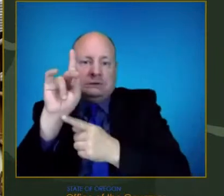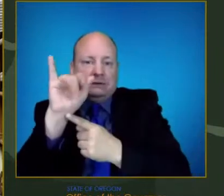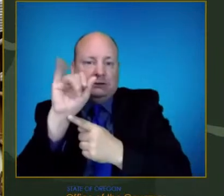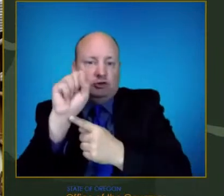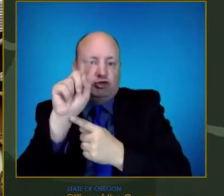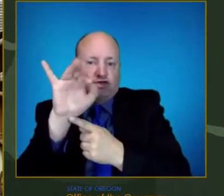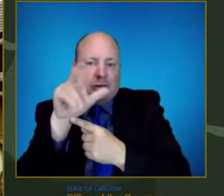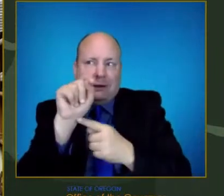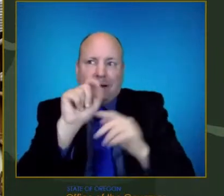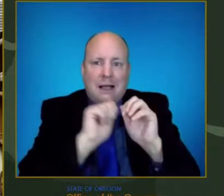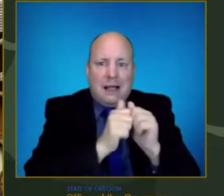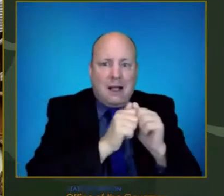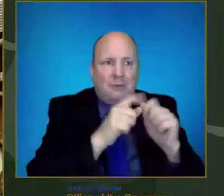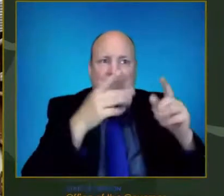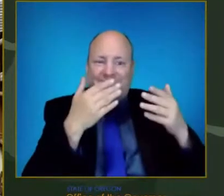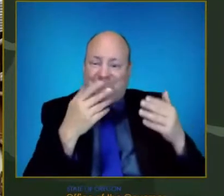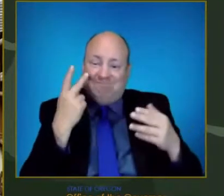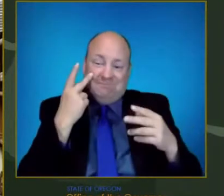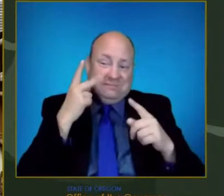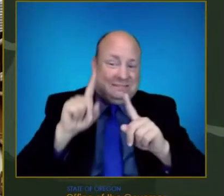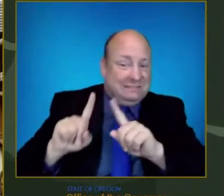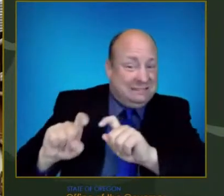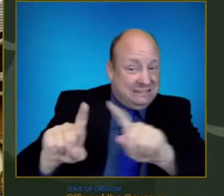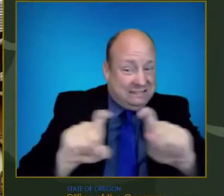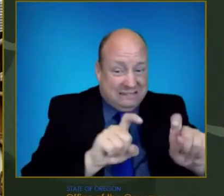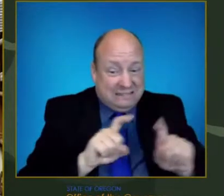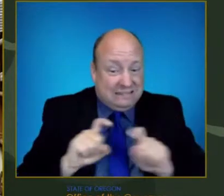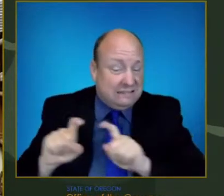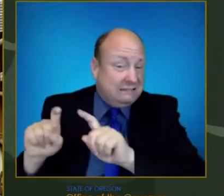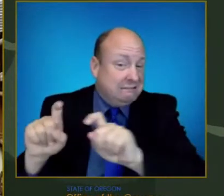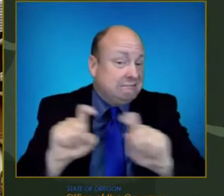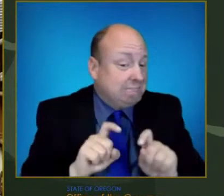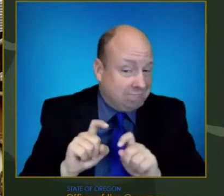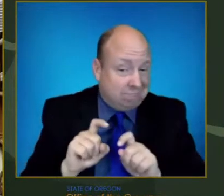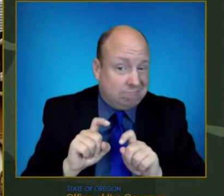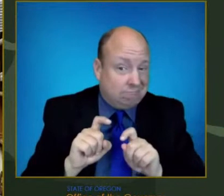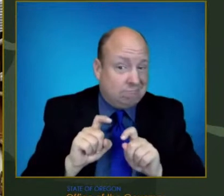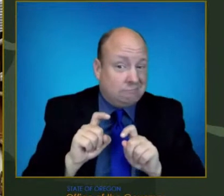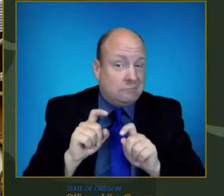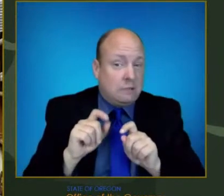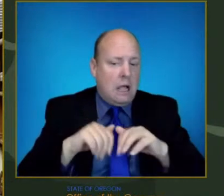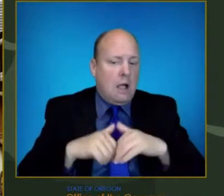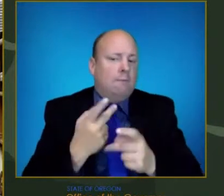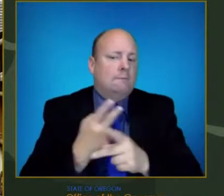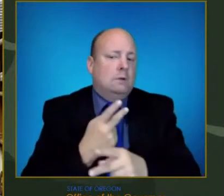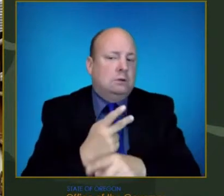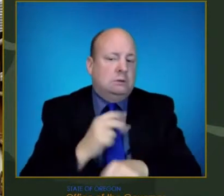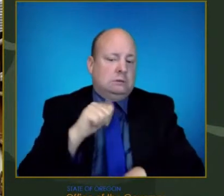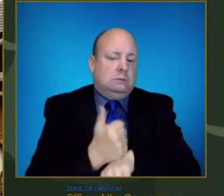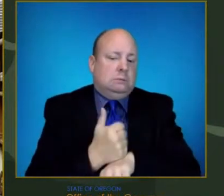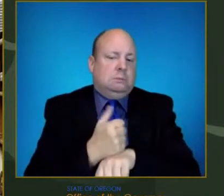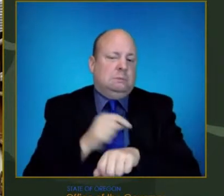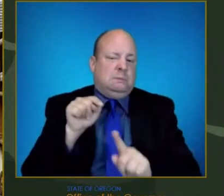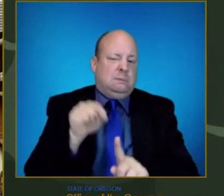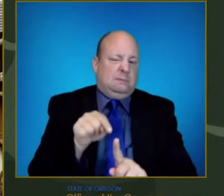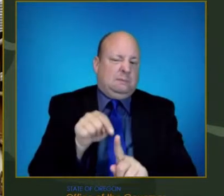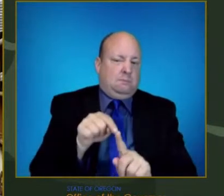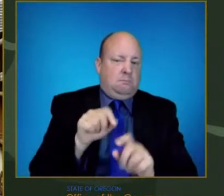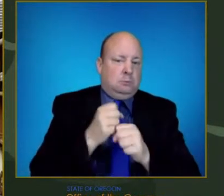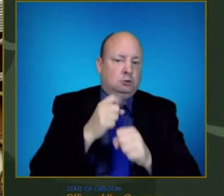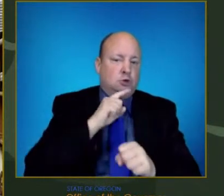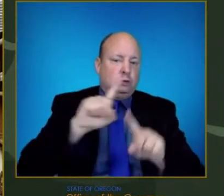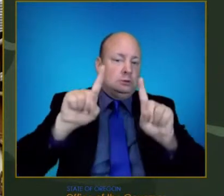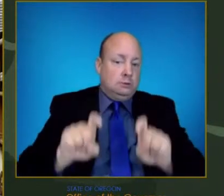working closely with the Oregon Health Authority on the implementation and ensuring that all the testing lab partners are ready